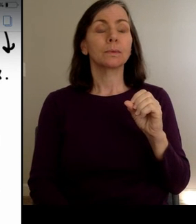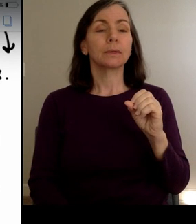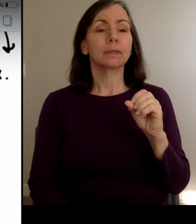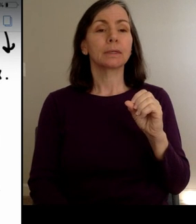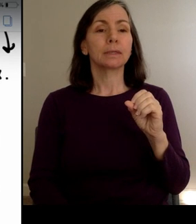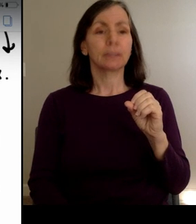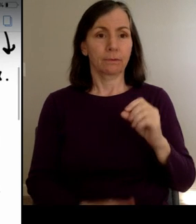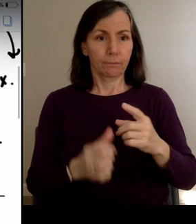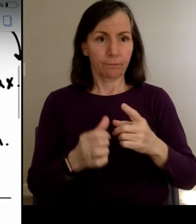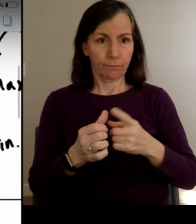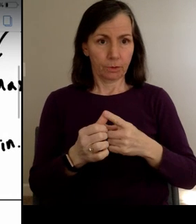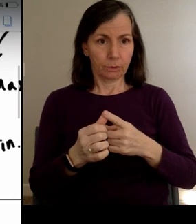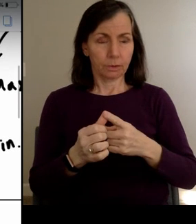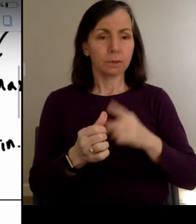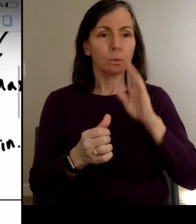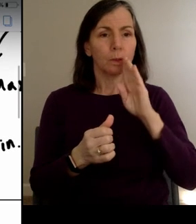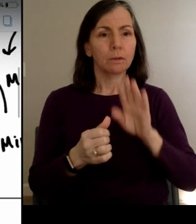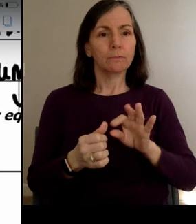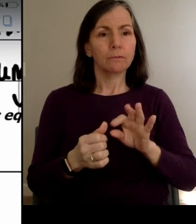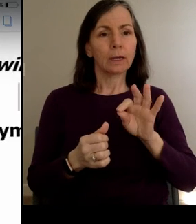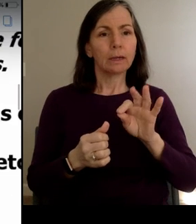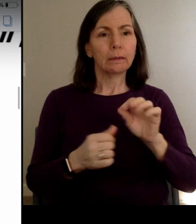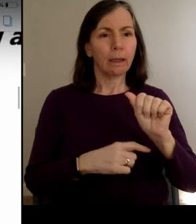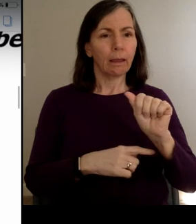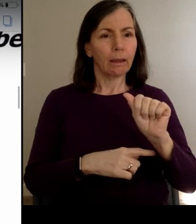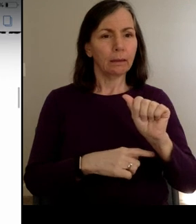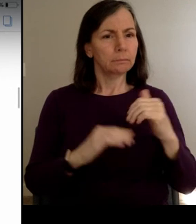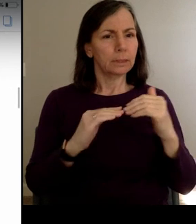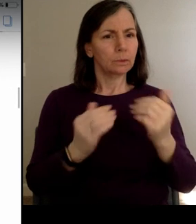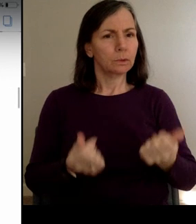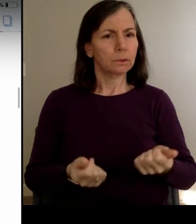let's first find our A.